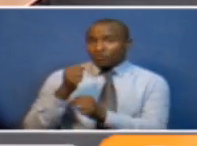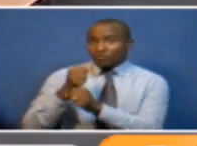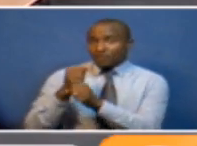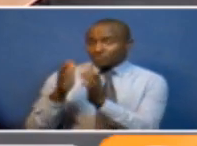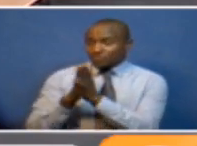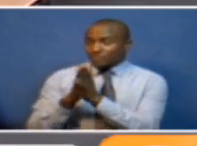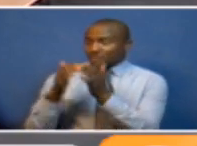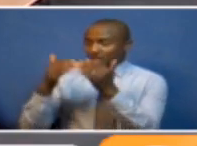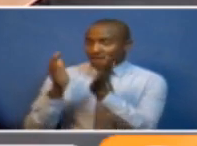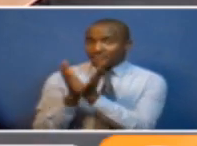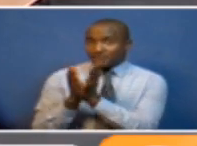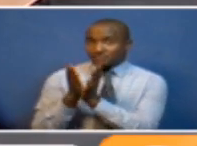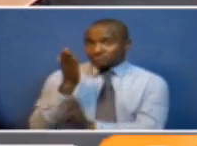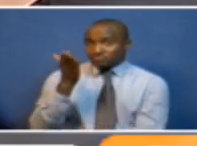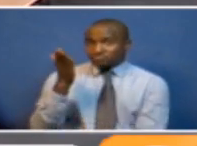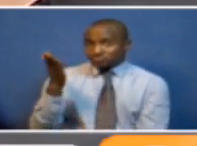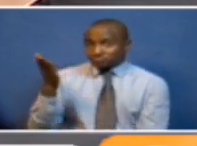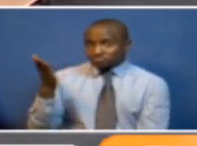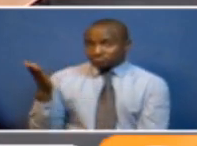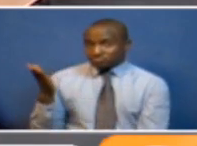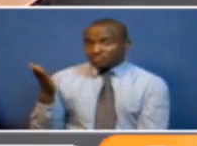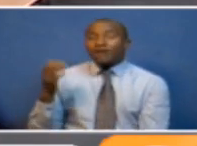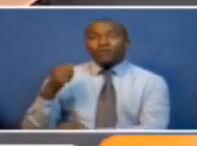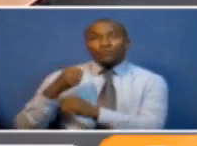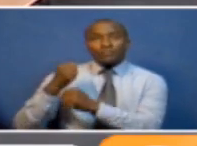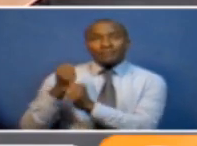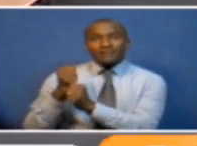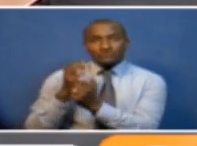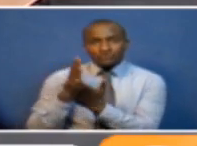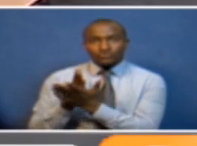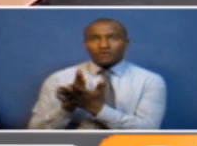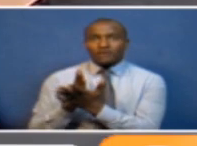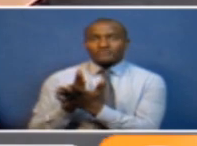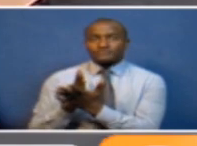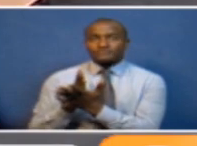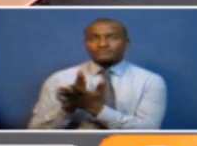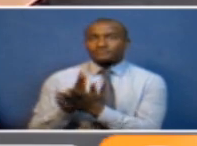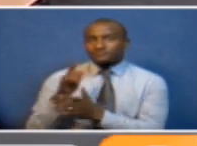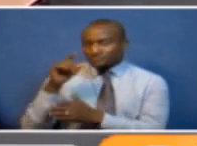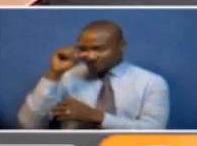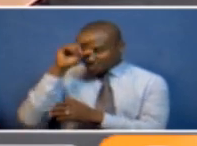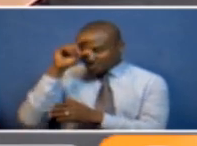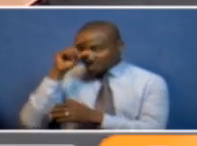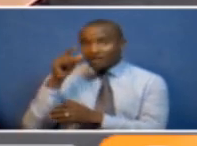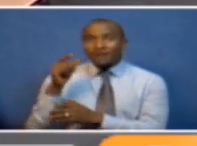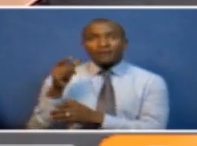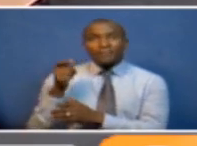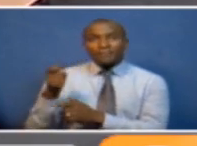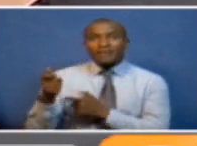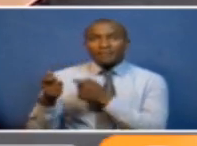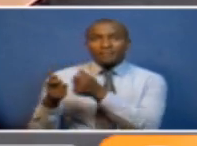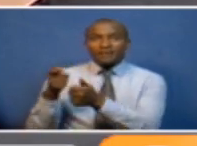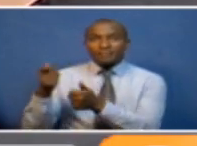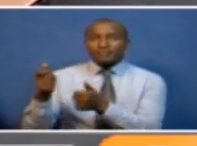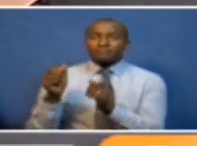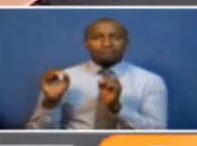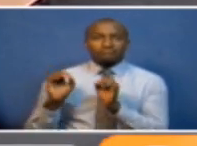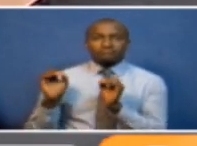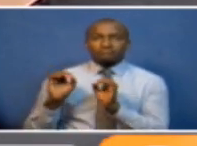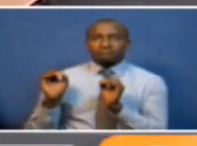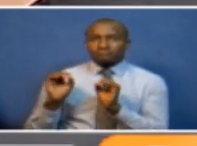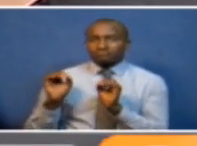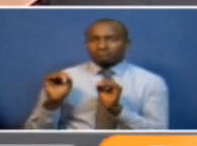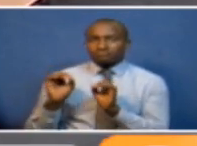as I said, with the investors, and made sure that the government doesn't have to go through those payments. We delayed the